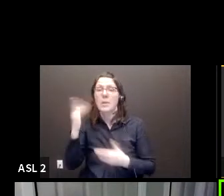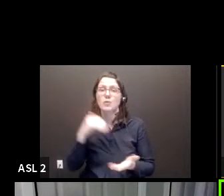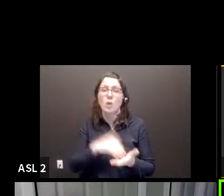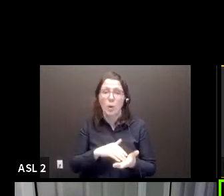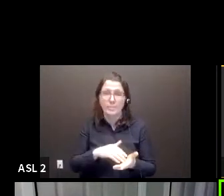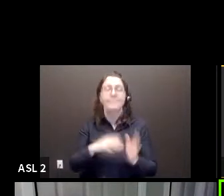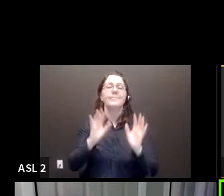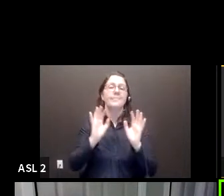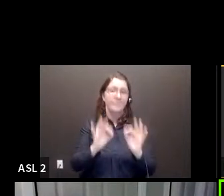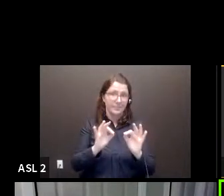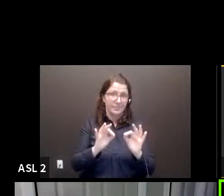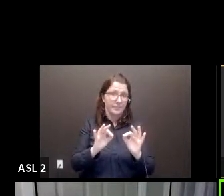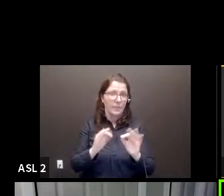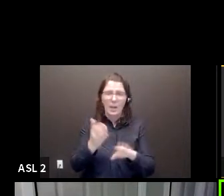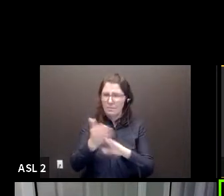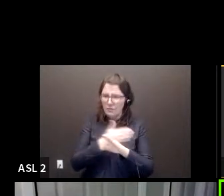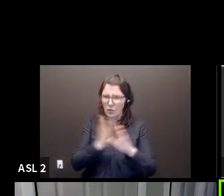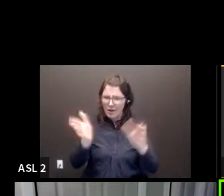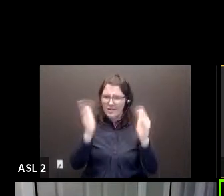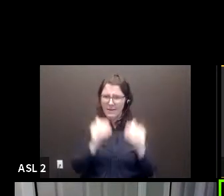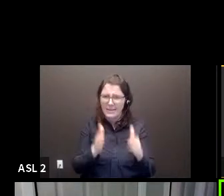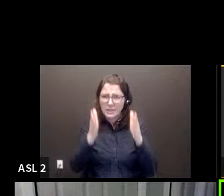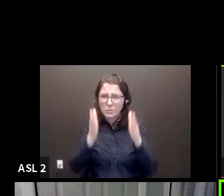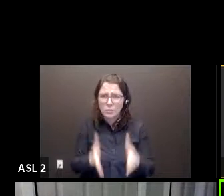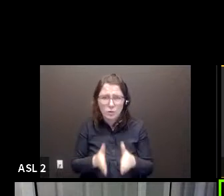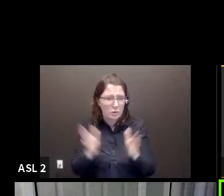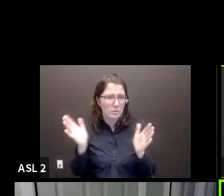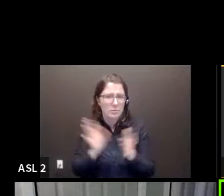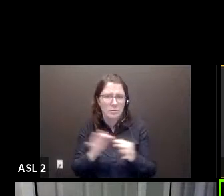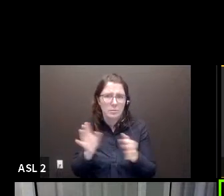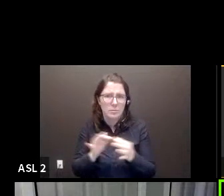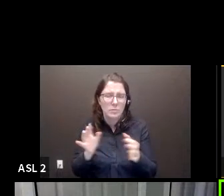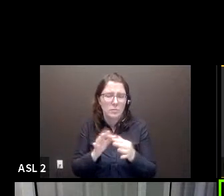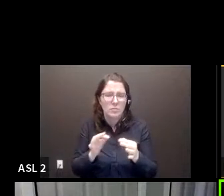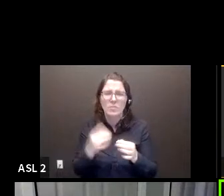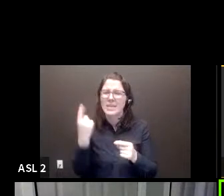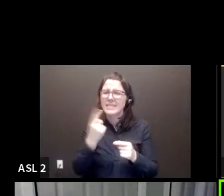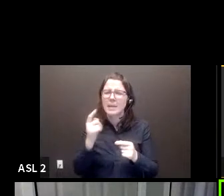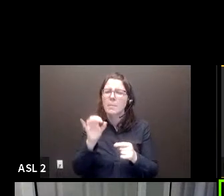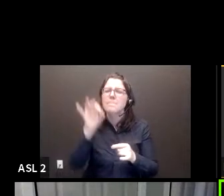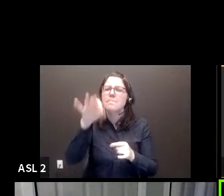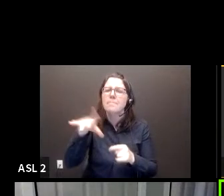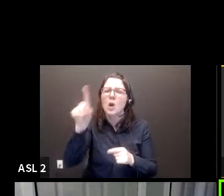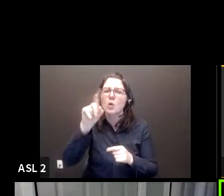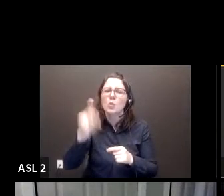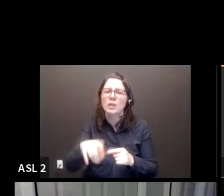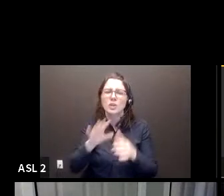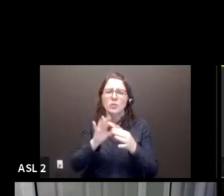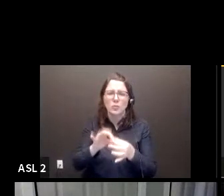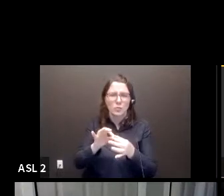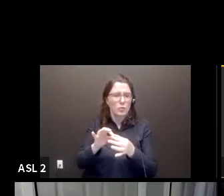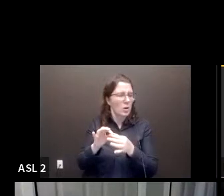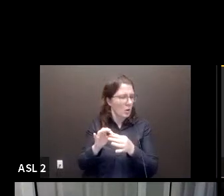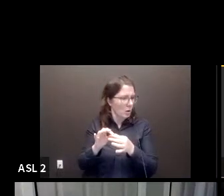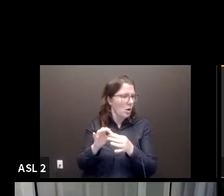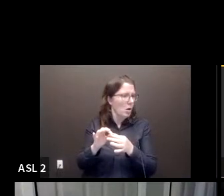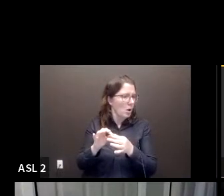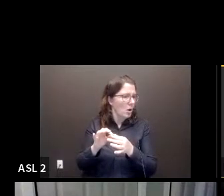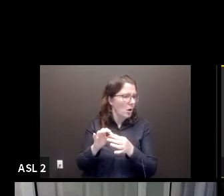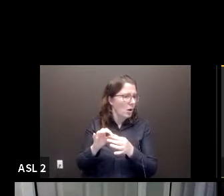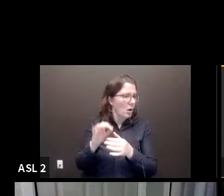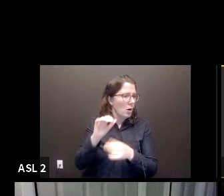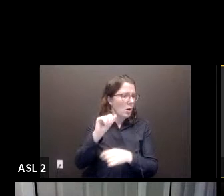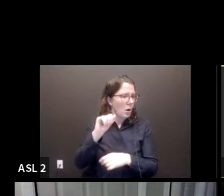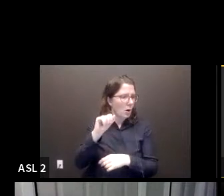delegate i did want to mention there was a question about the arbitration award the one that's posted on our uh the collective